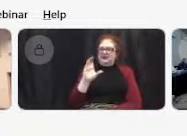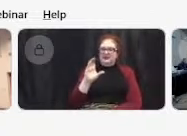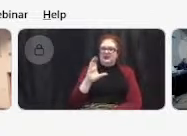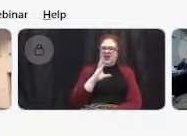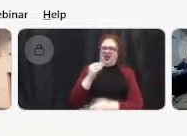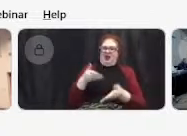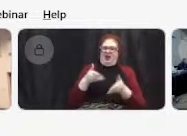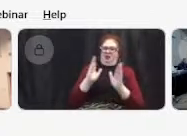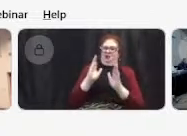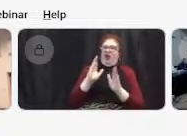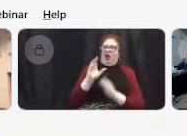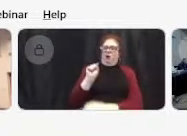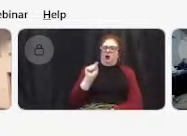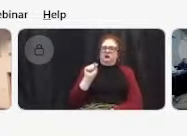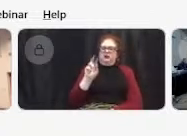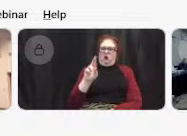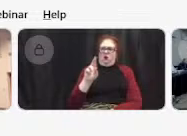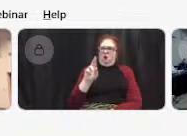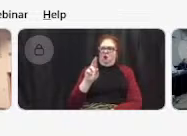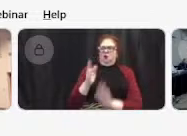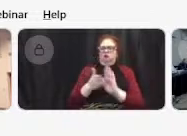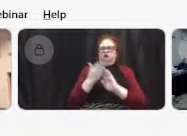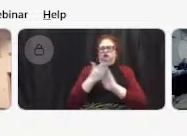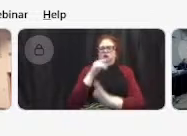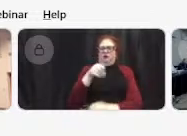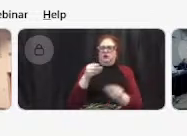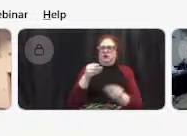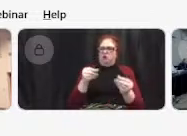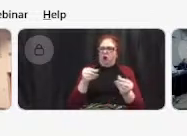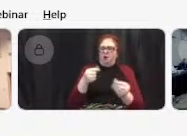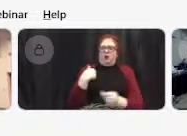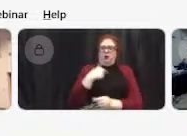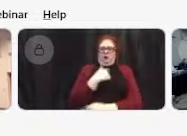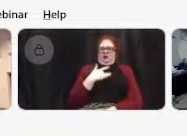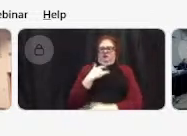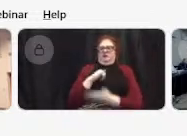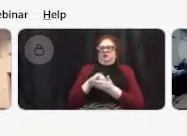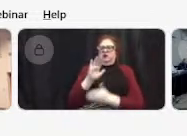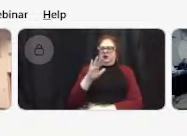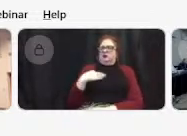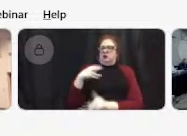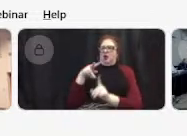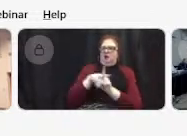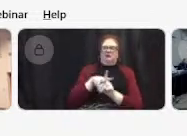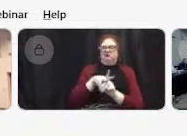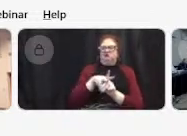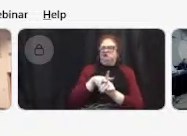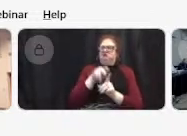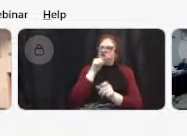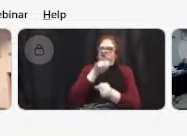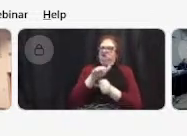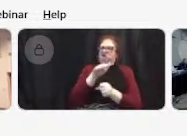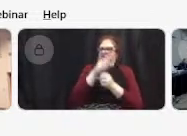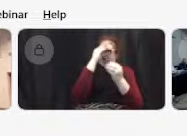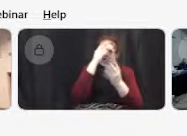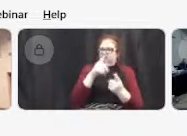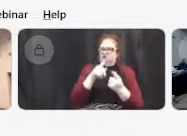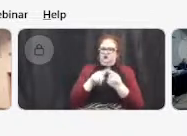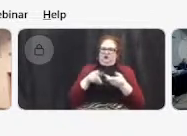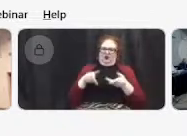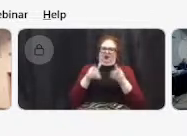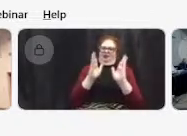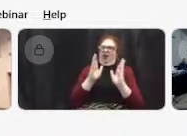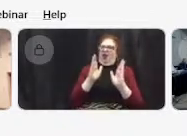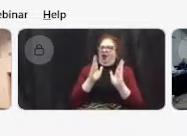short-term rental to operate on the property. We believe that the application itself is insufficient to allow you to grant the request for rezoning